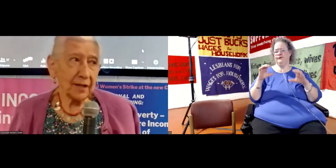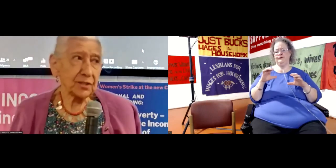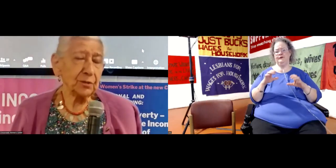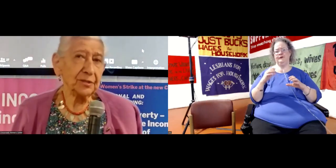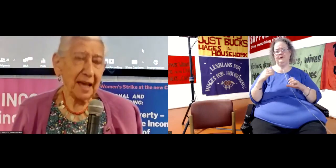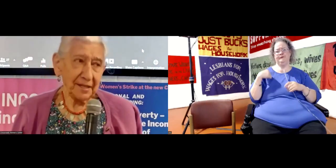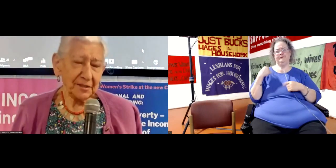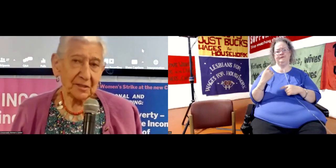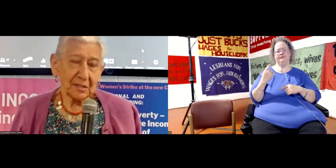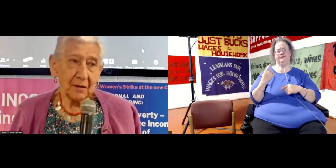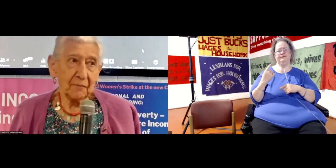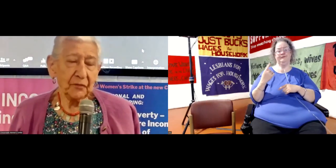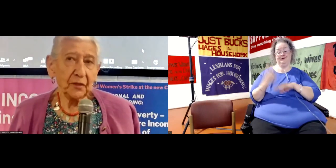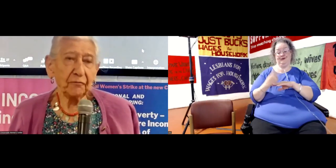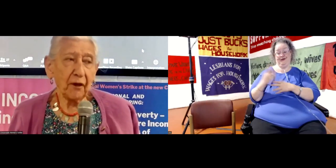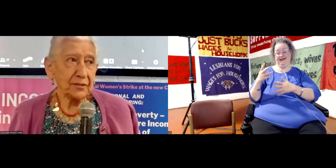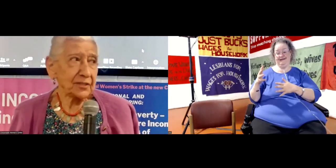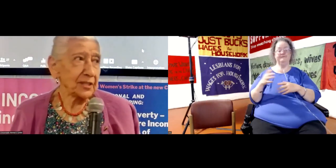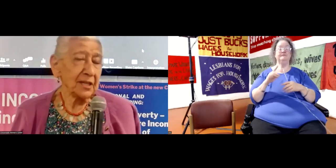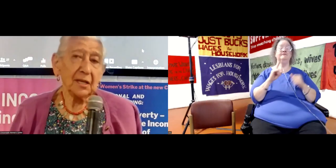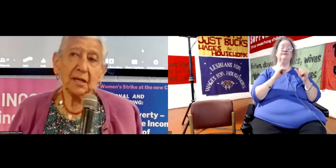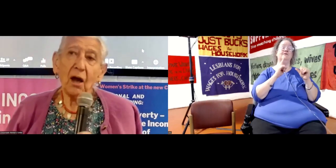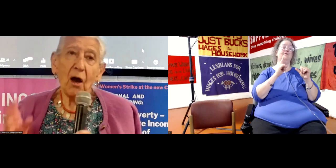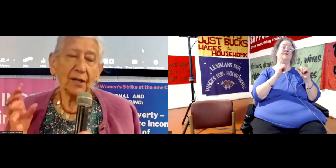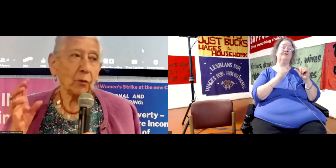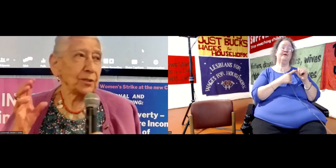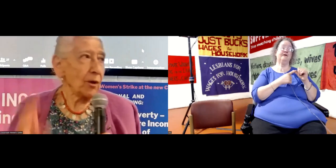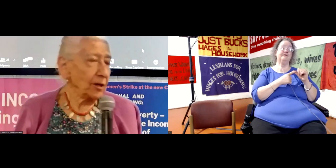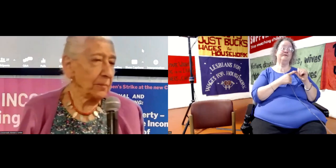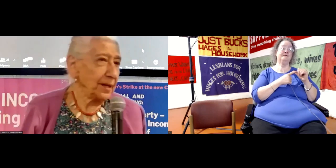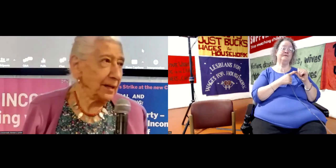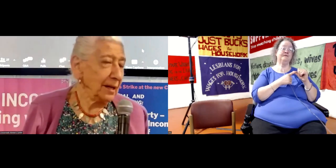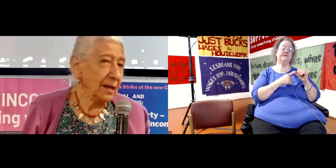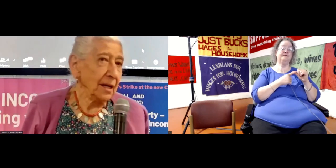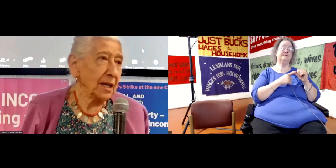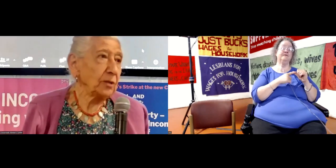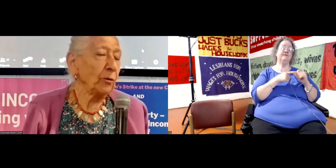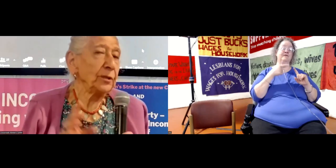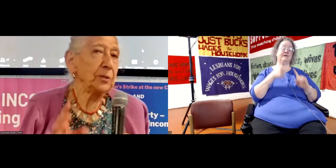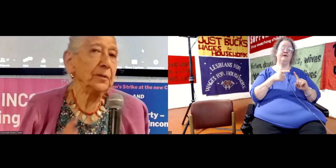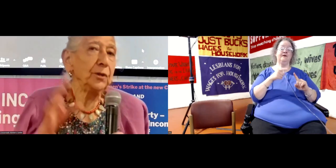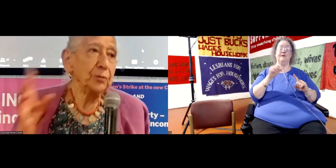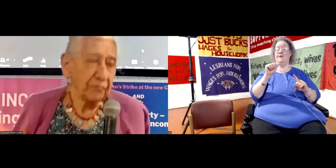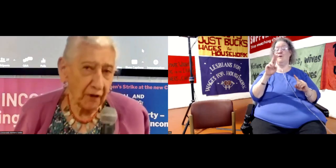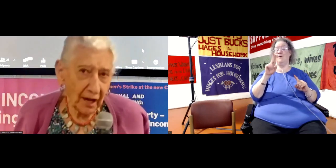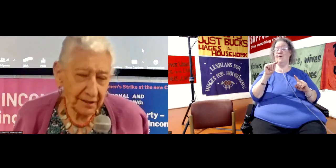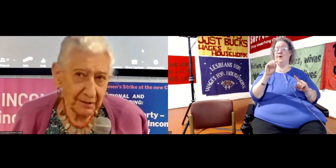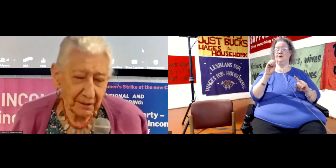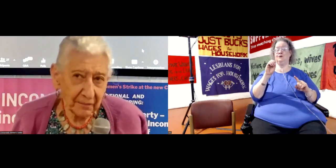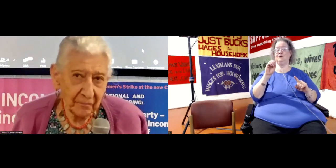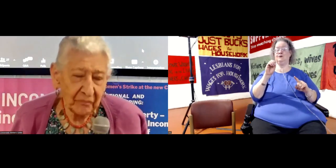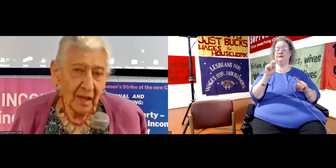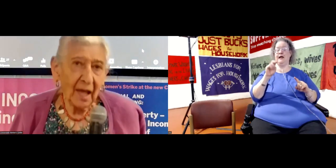the last 2 days. The first on autonomy in order to be